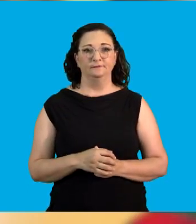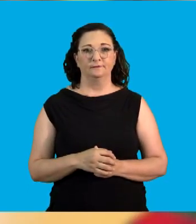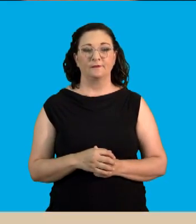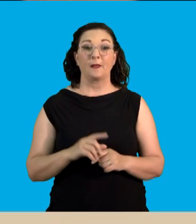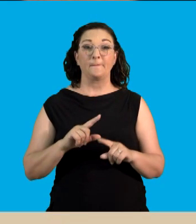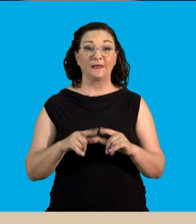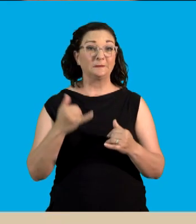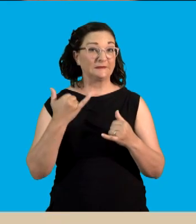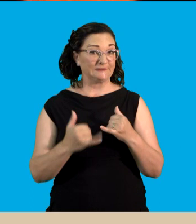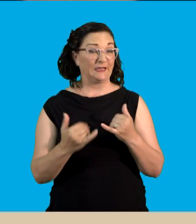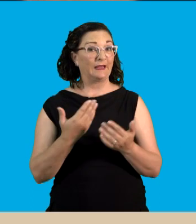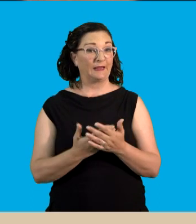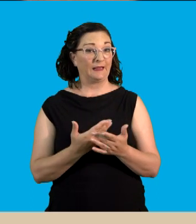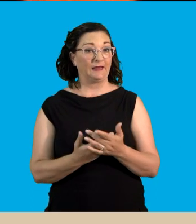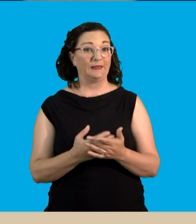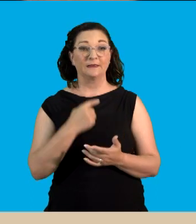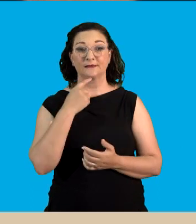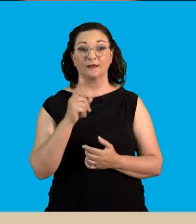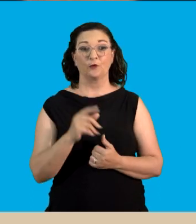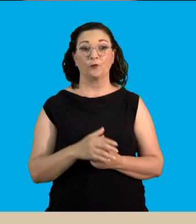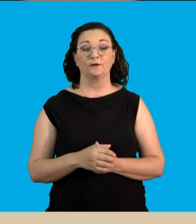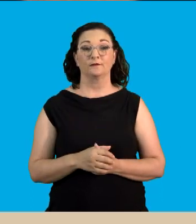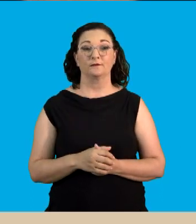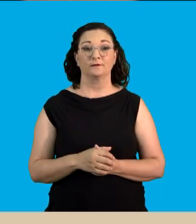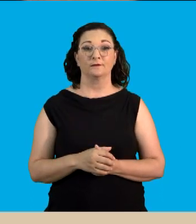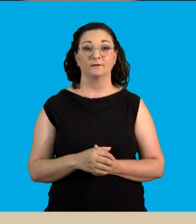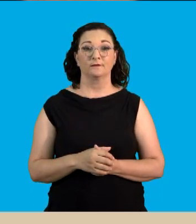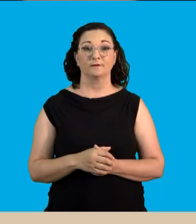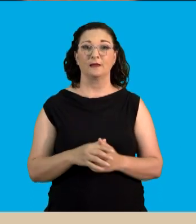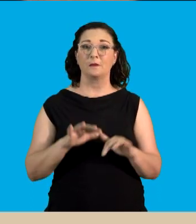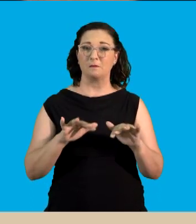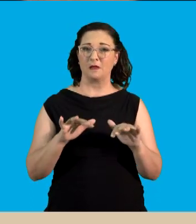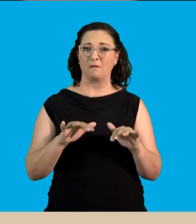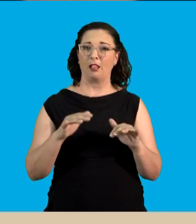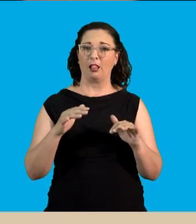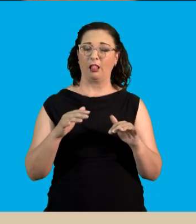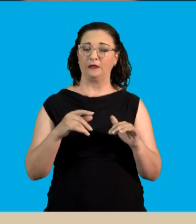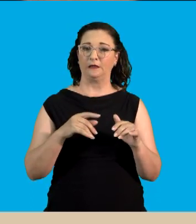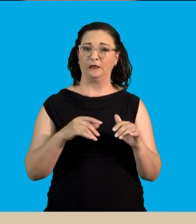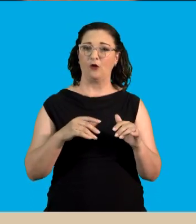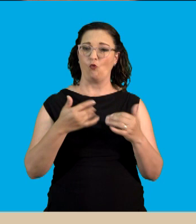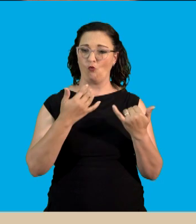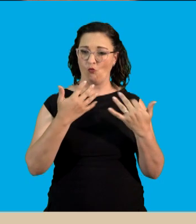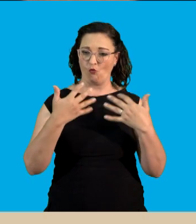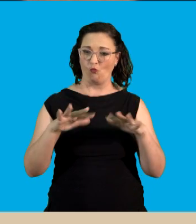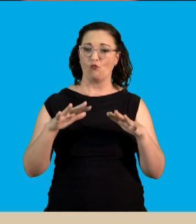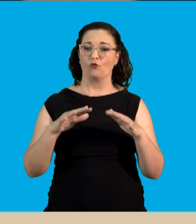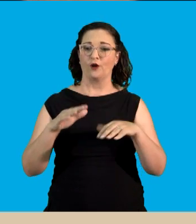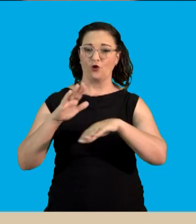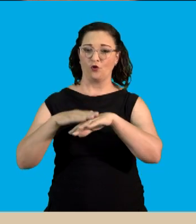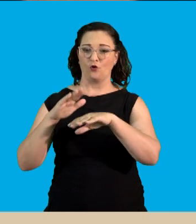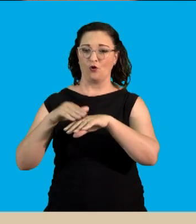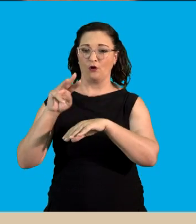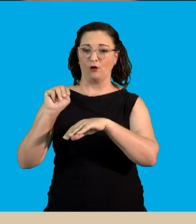exist. Now, this is the common error learners make. Learners believe that people have landed on Mars, but